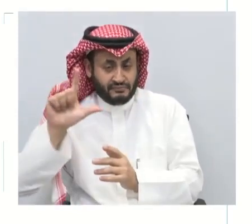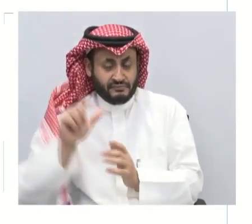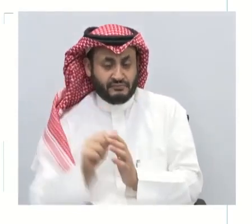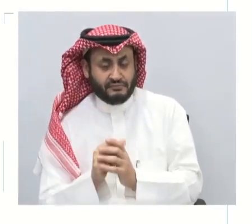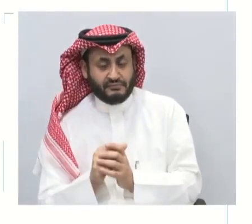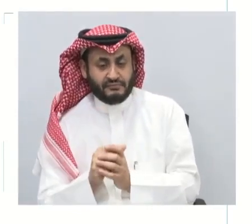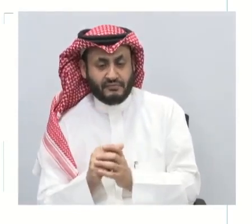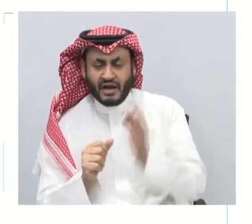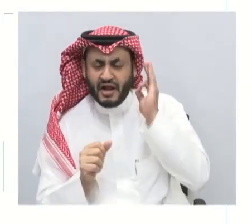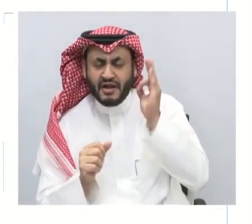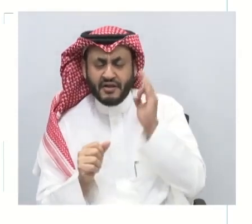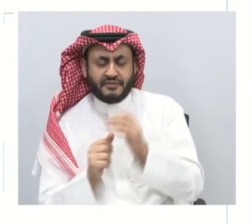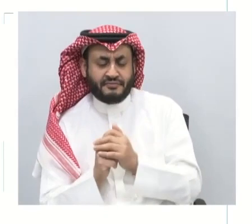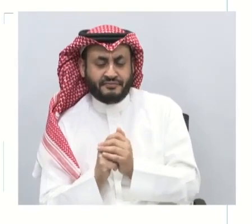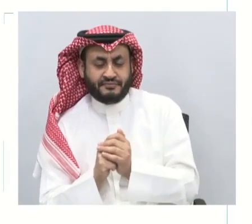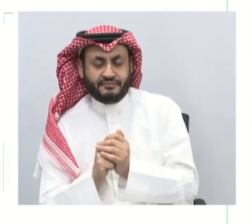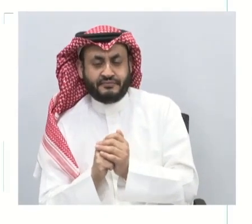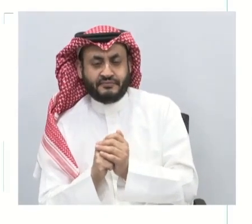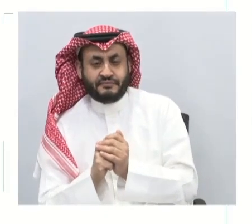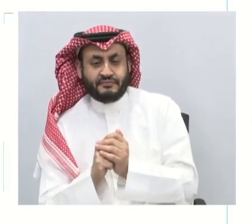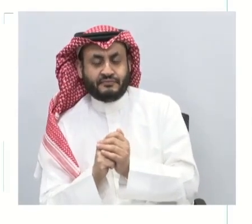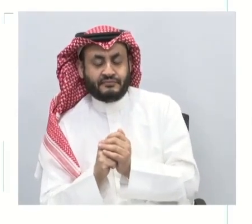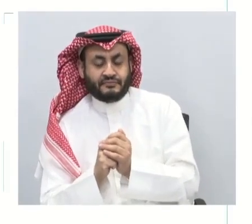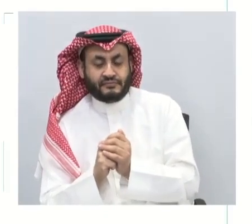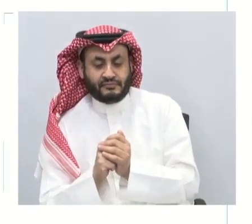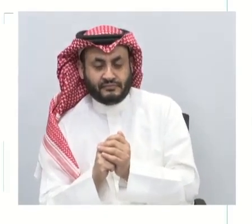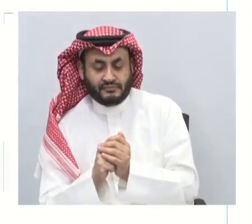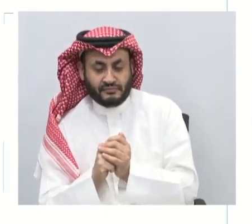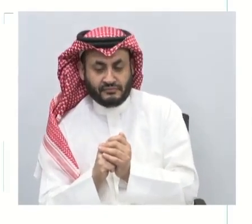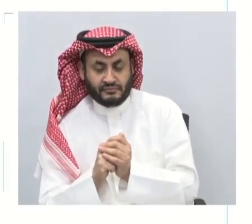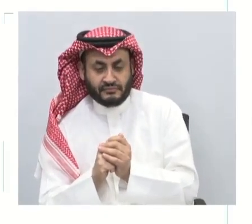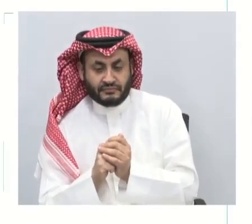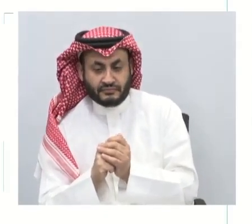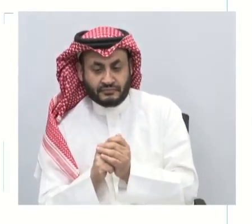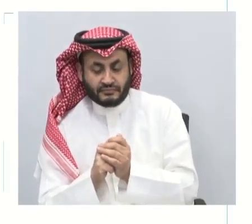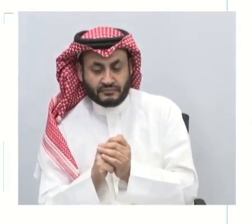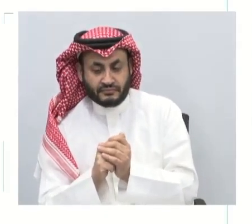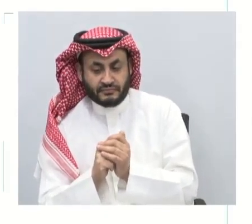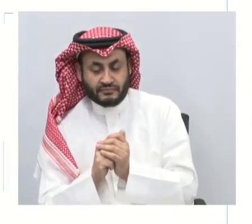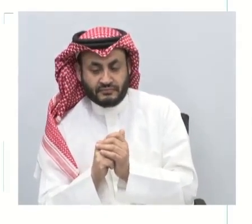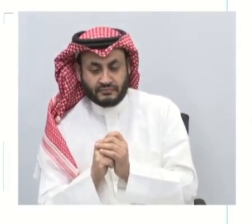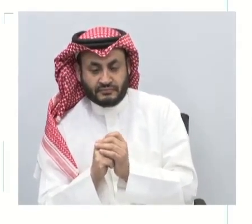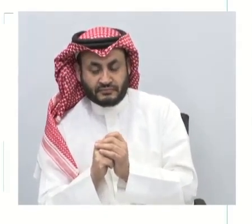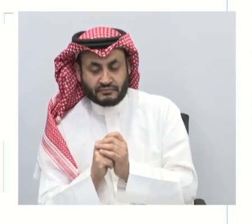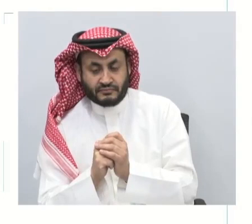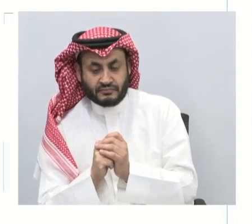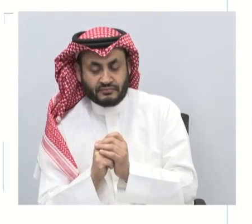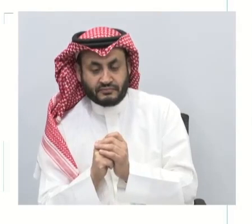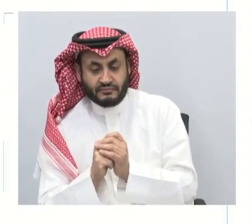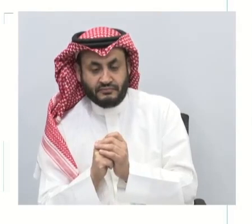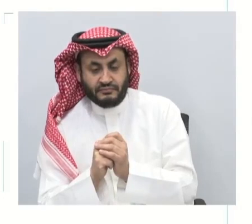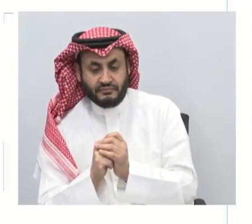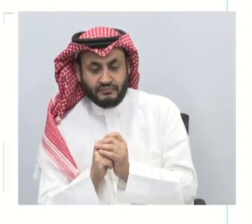your colleague reading and pronouncing these statements or these sentences and these contractions.